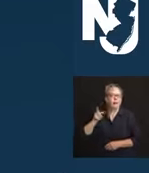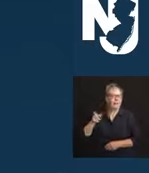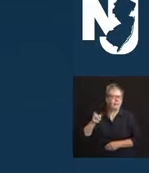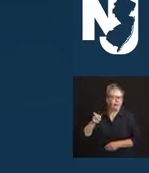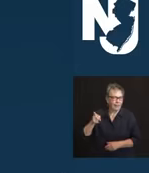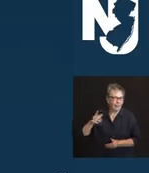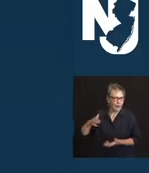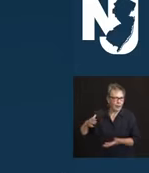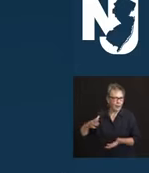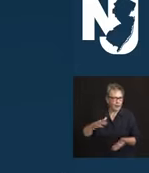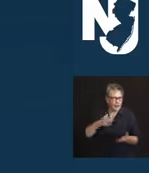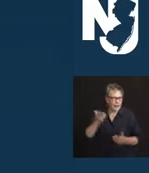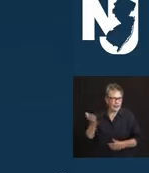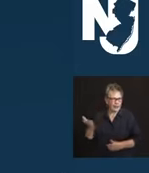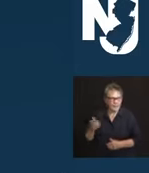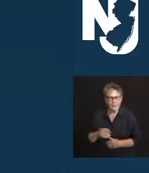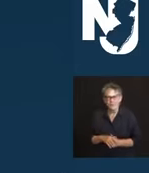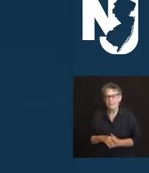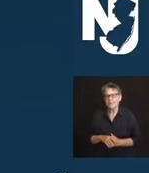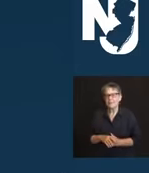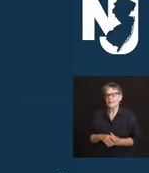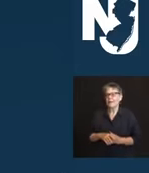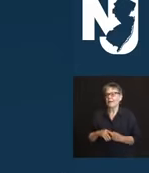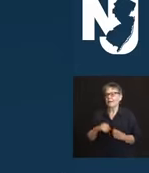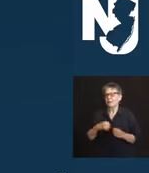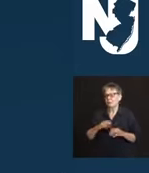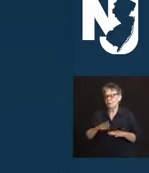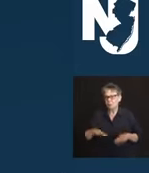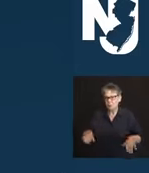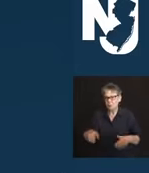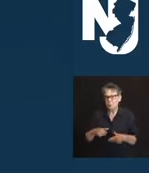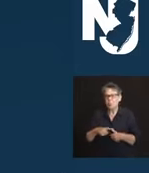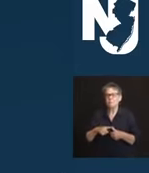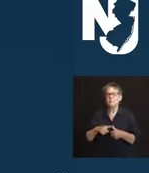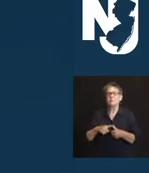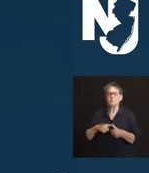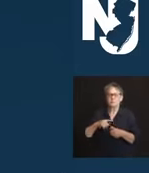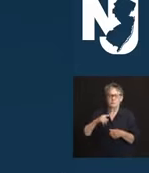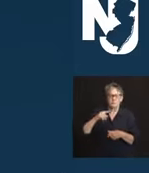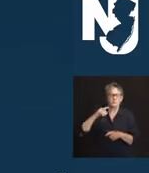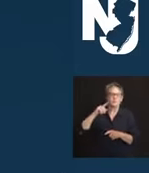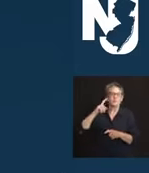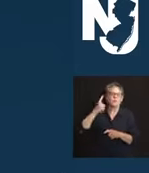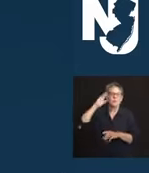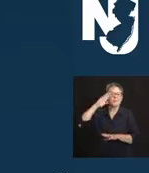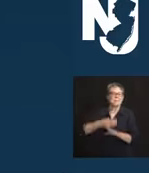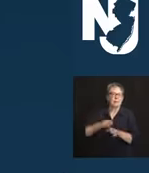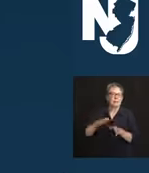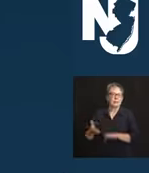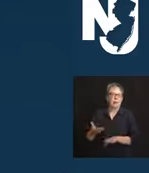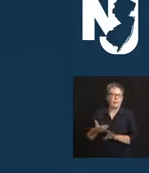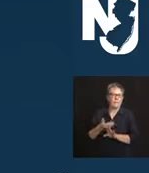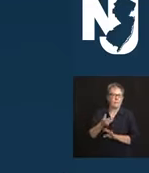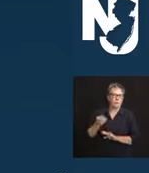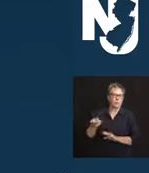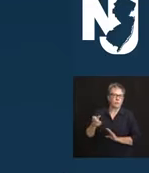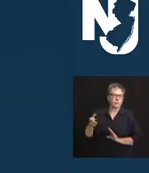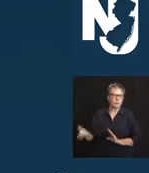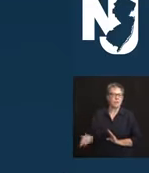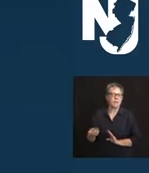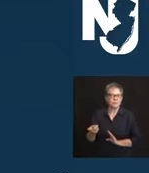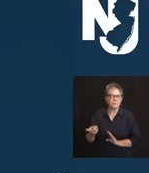son, sadly Kyle, predeceased her. She also leaves behind 4 grandchildren and 3